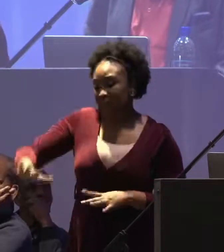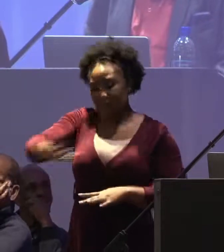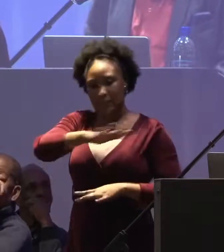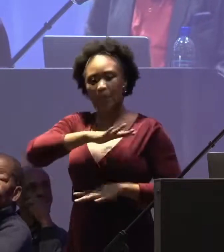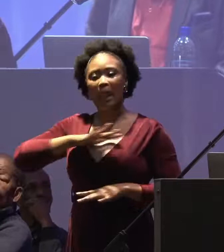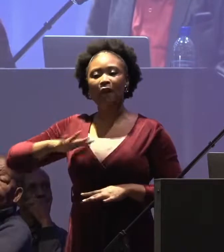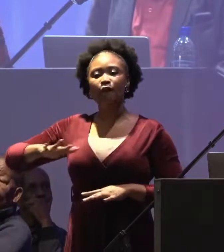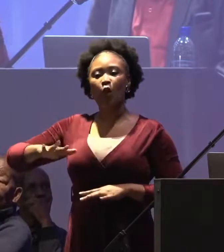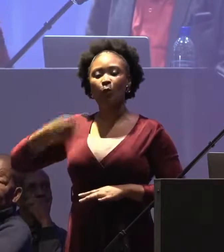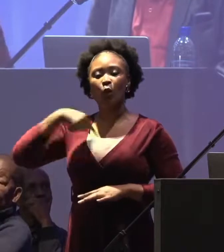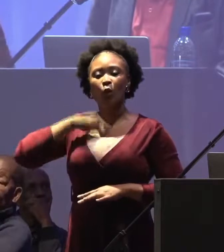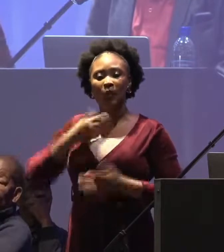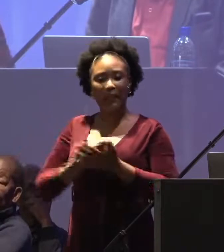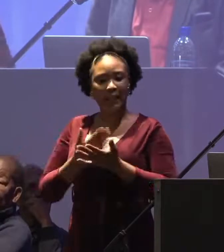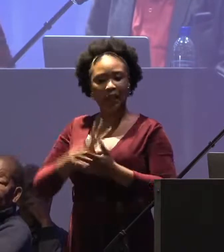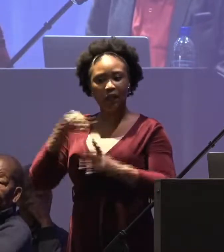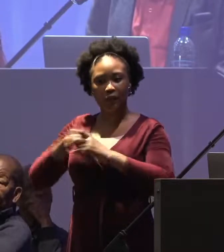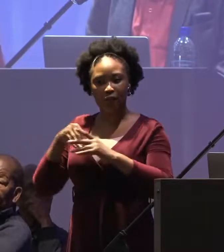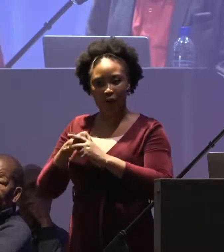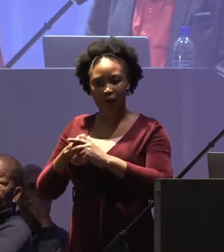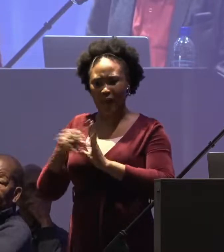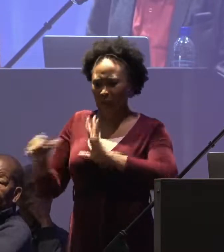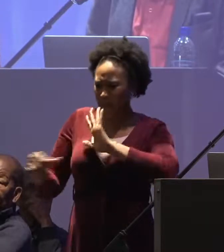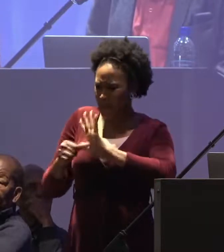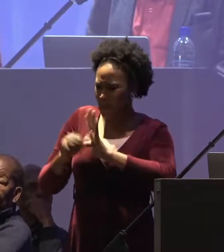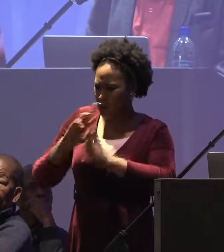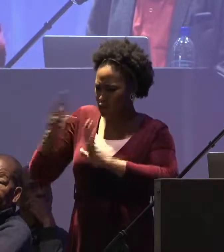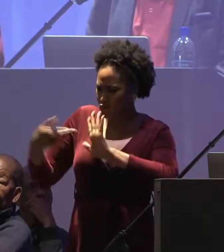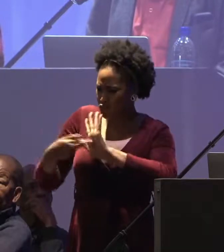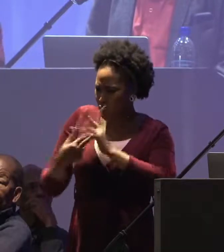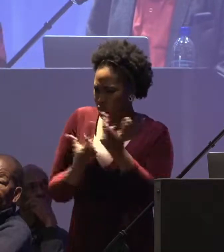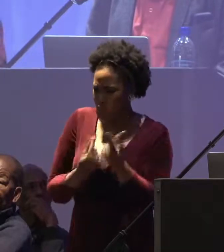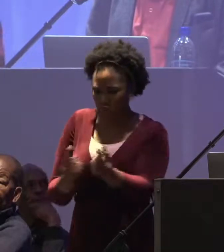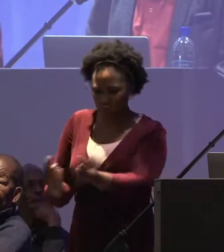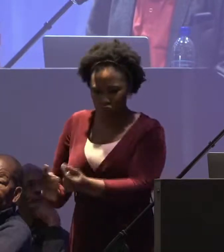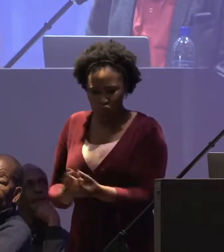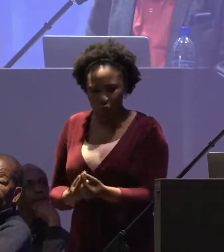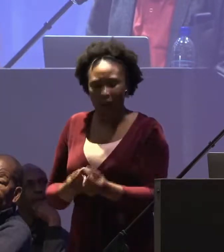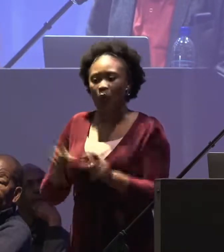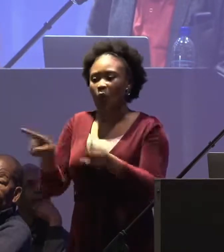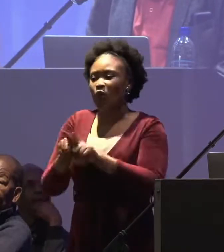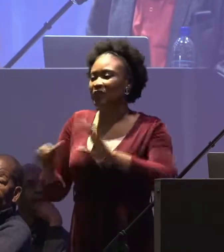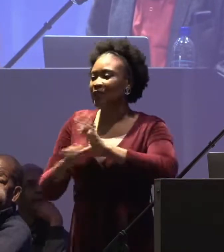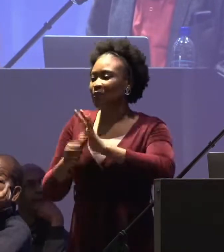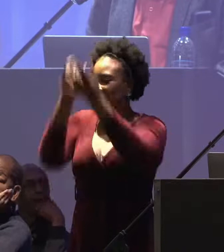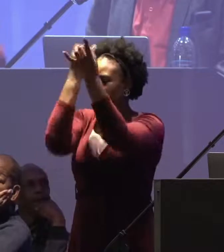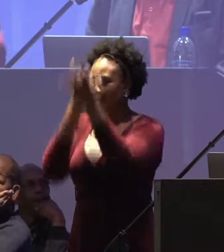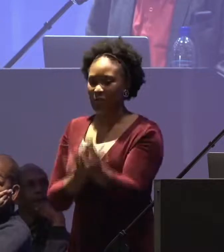to play a critical role in terms of sharing the critical information.